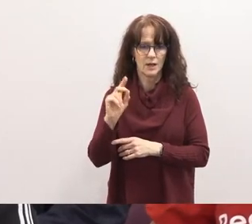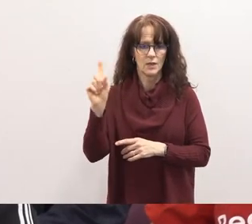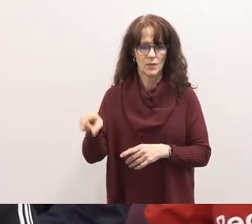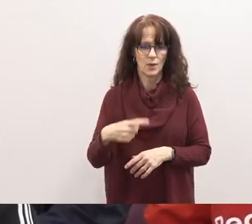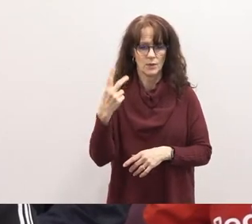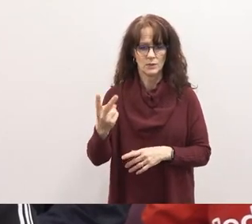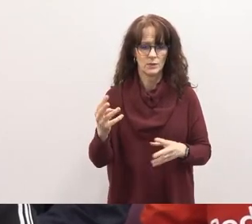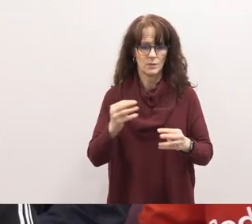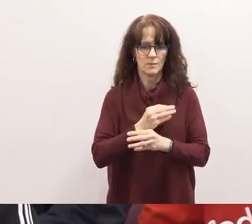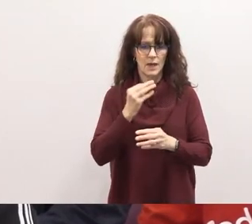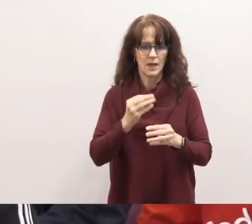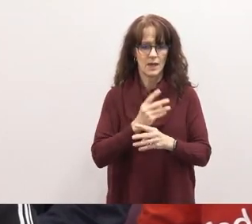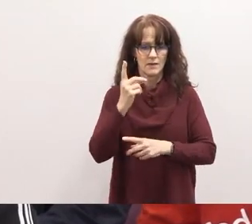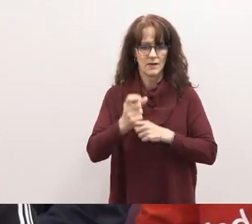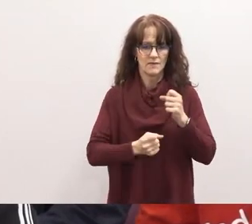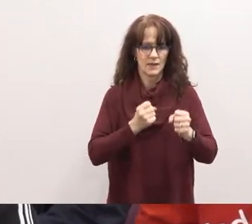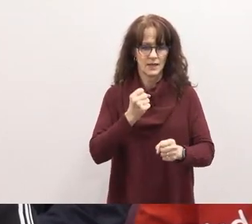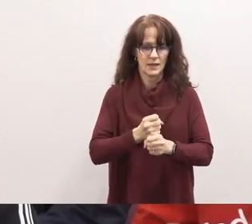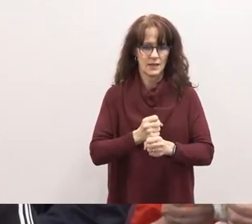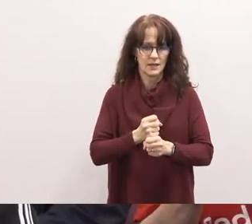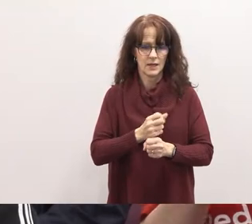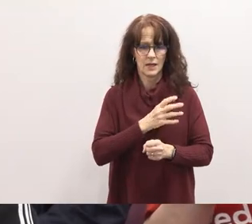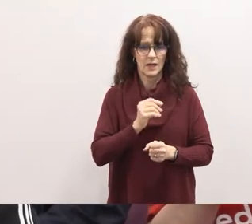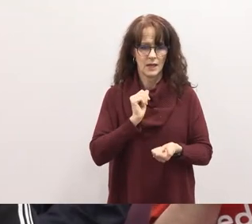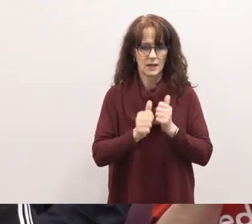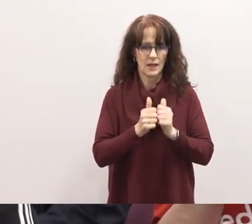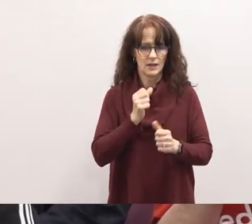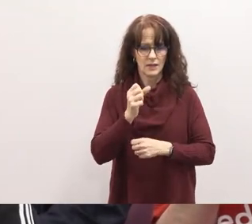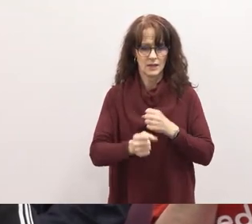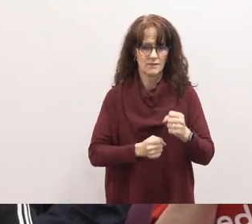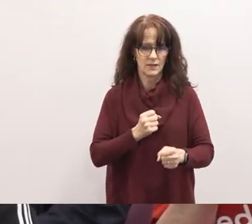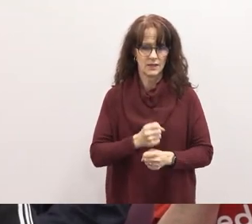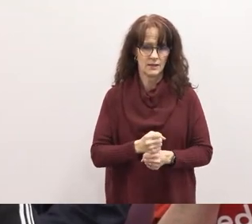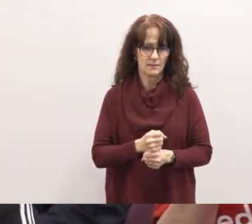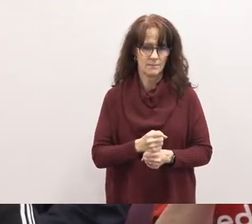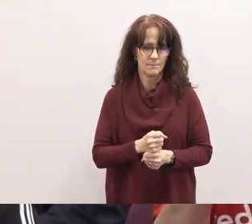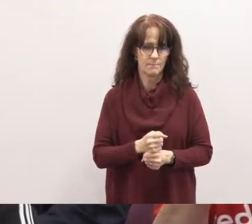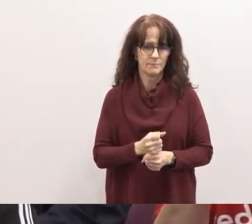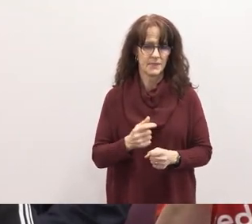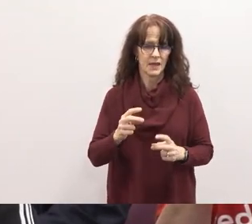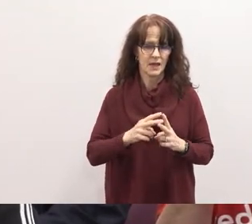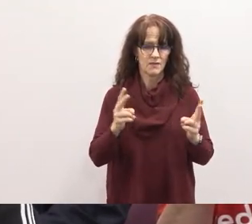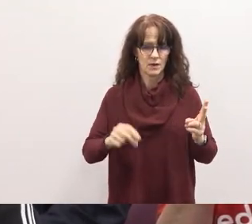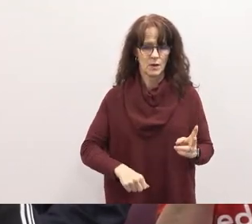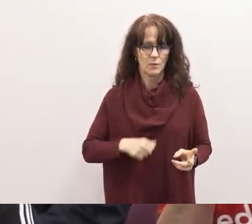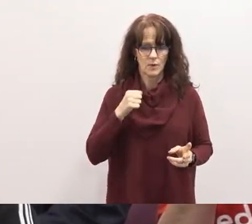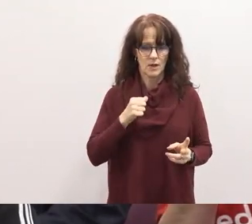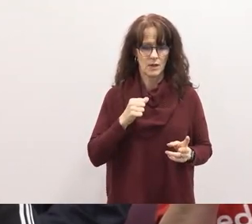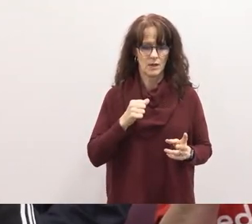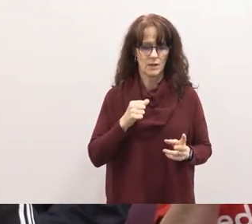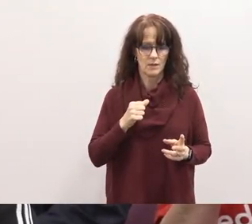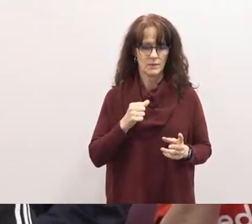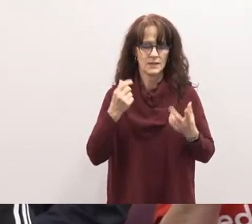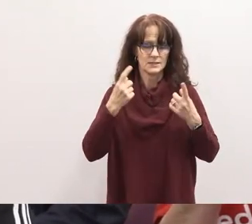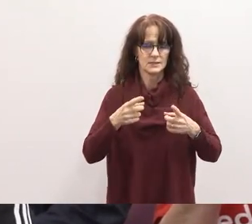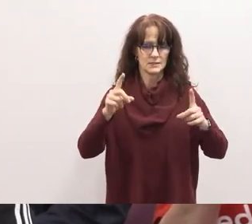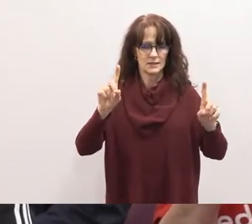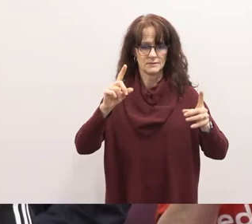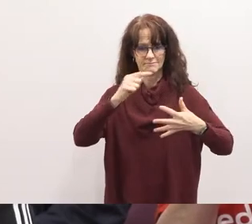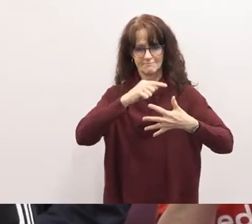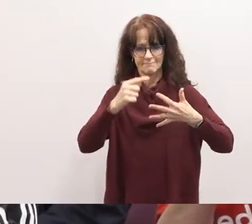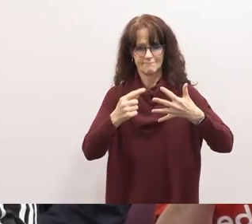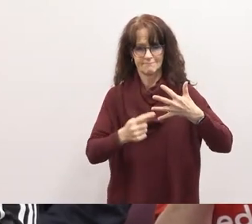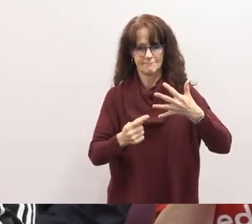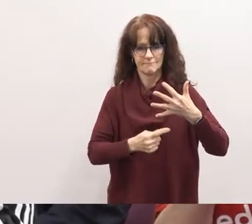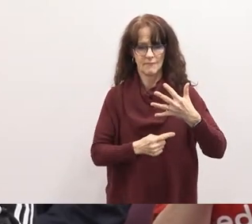two mathematicians of the year, and athletes of the year. Now, I am very proud of these accomplishments and